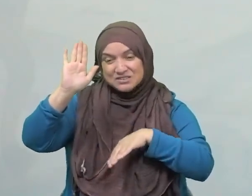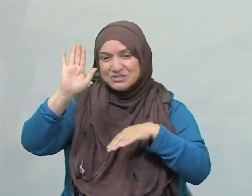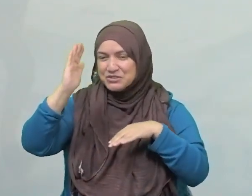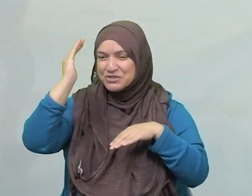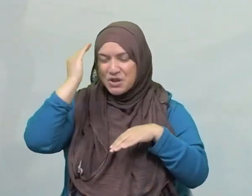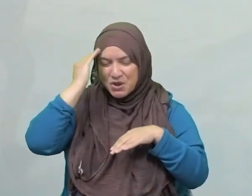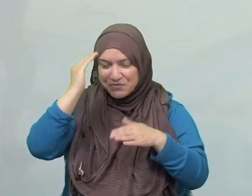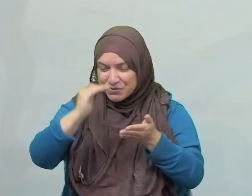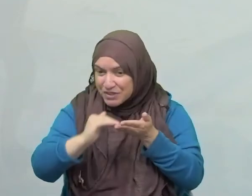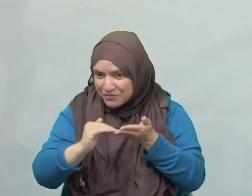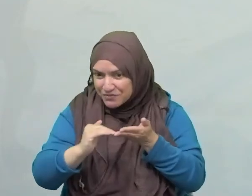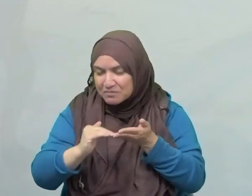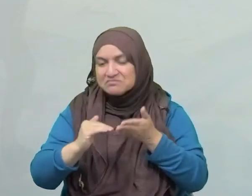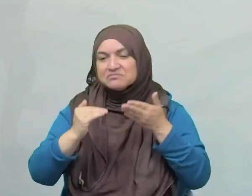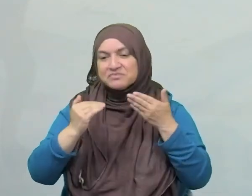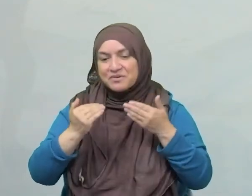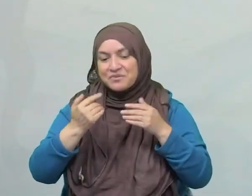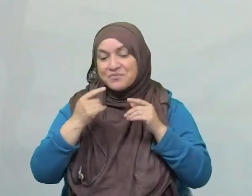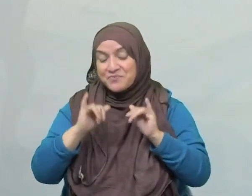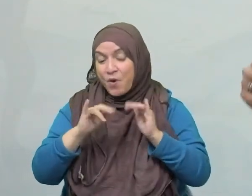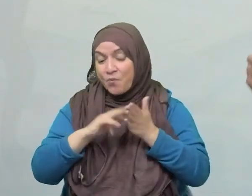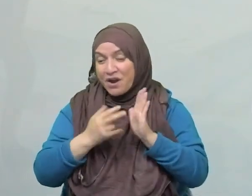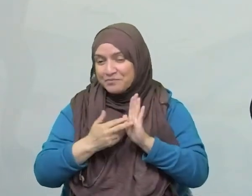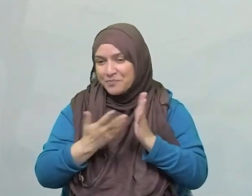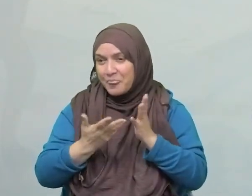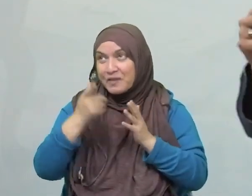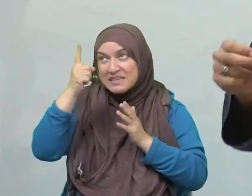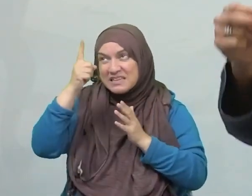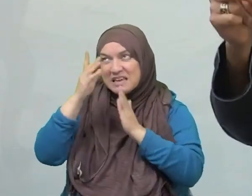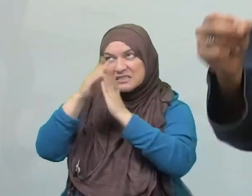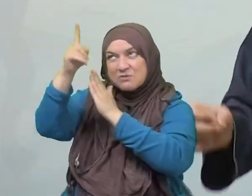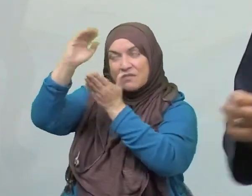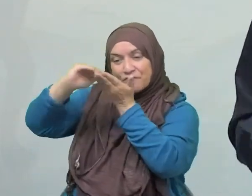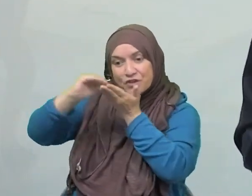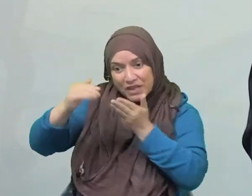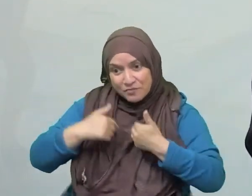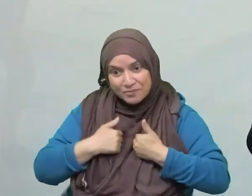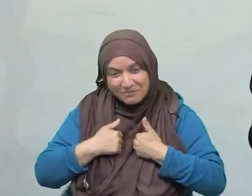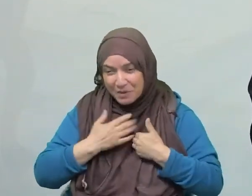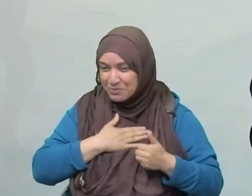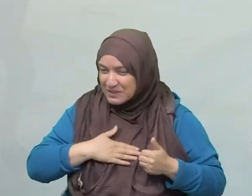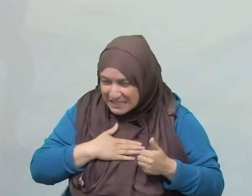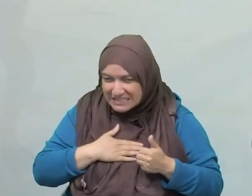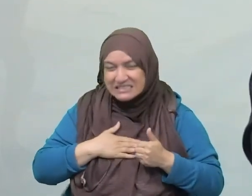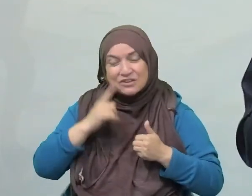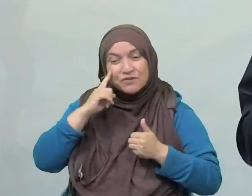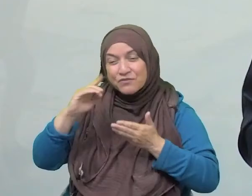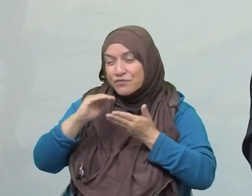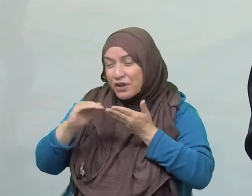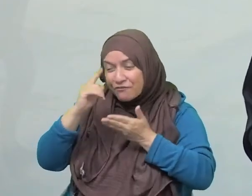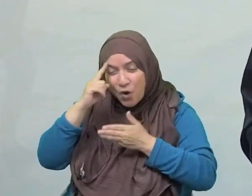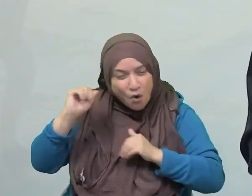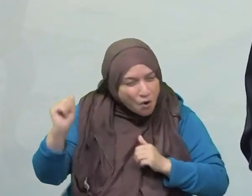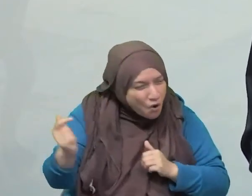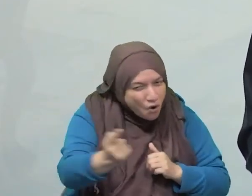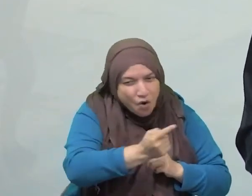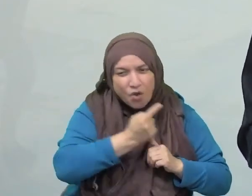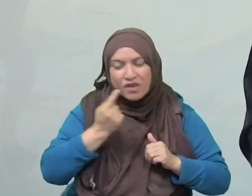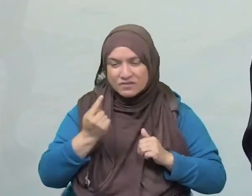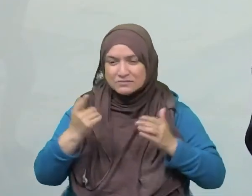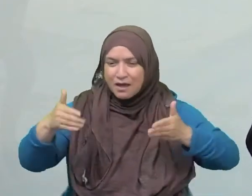reach leila and allow us to say that that we should be saying allow us to be accepted